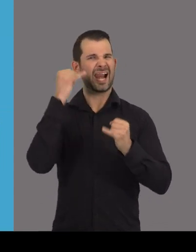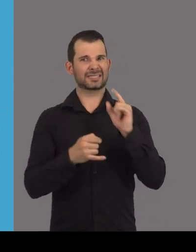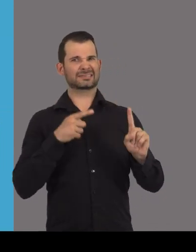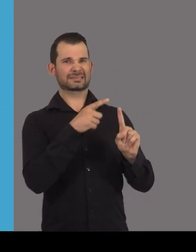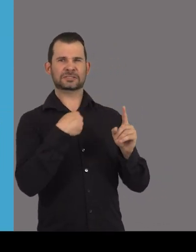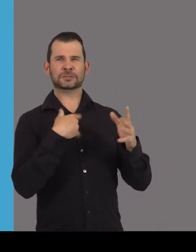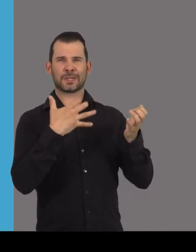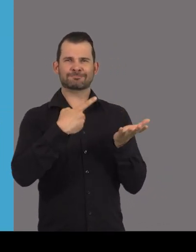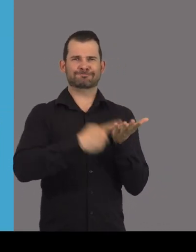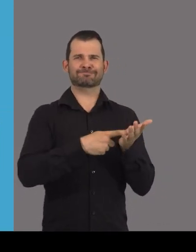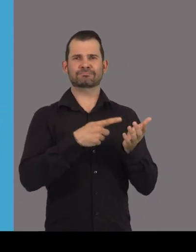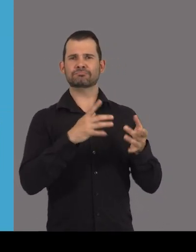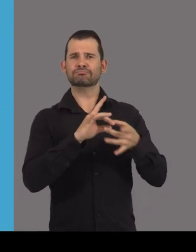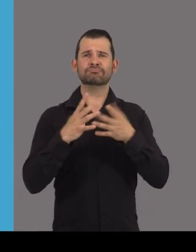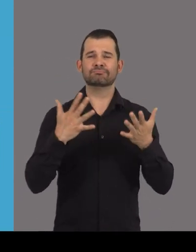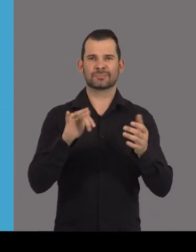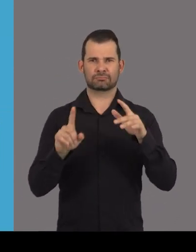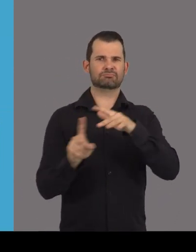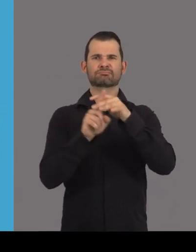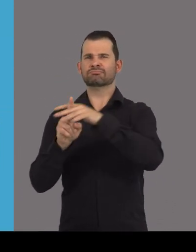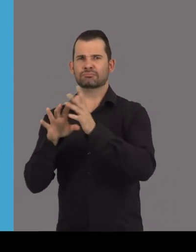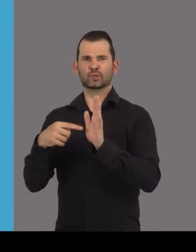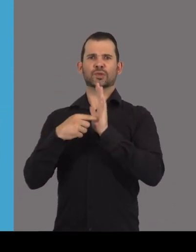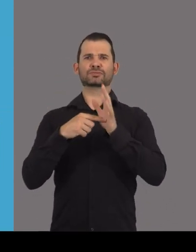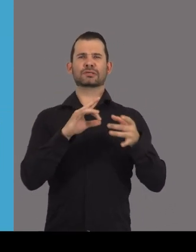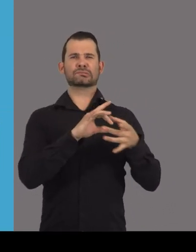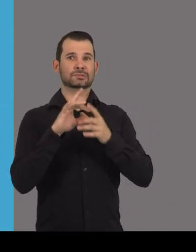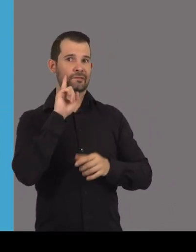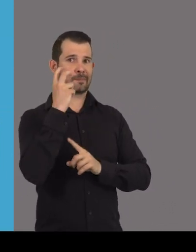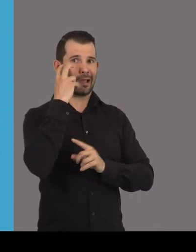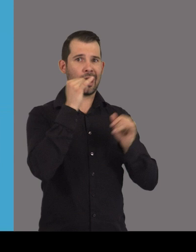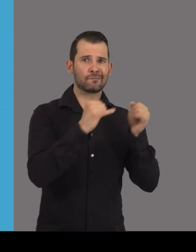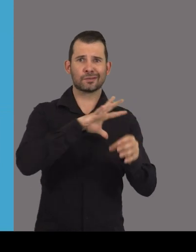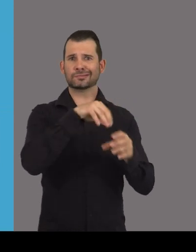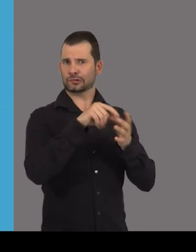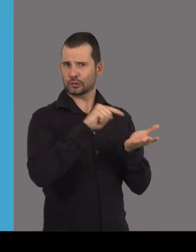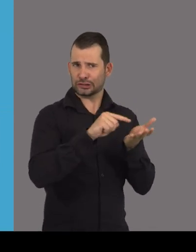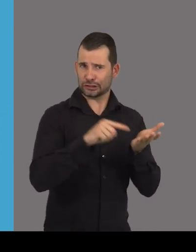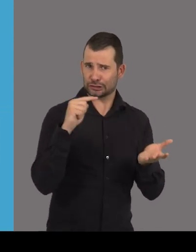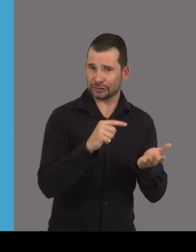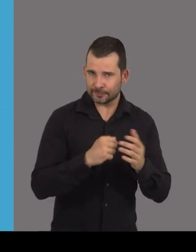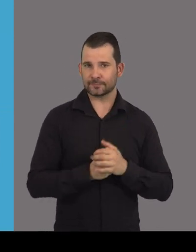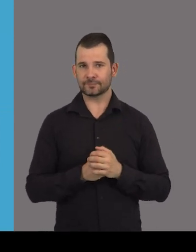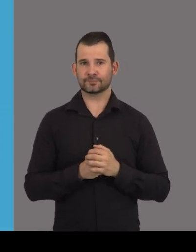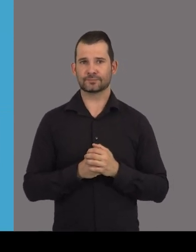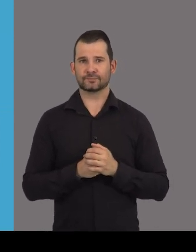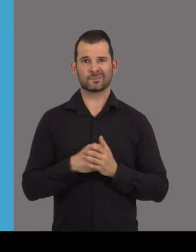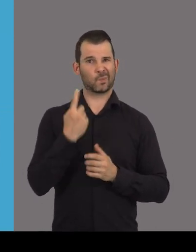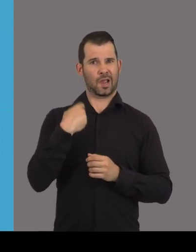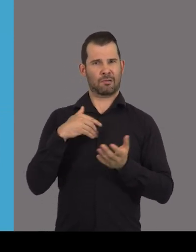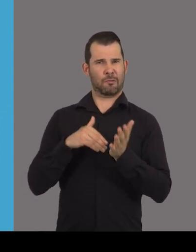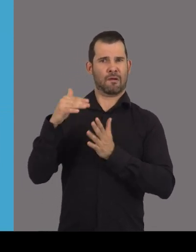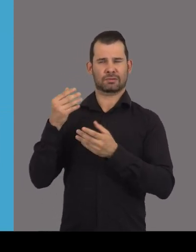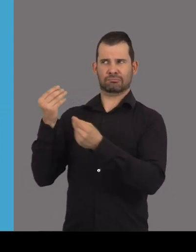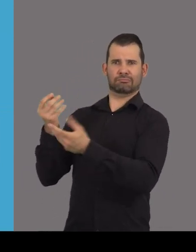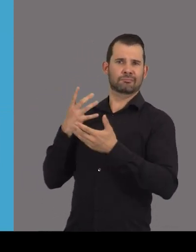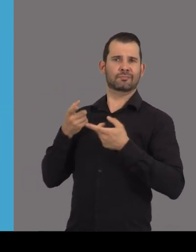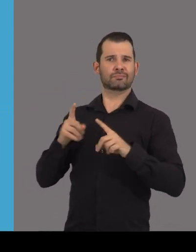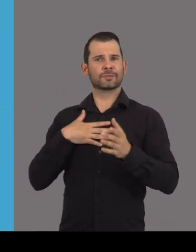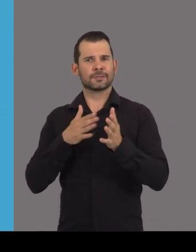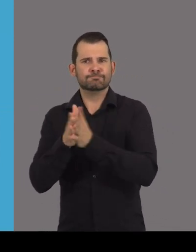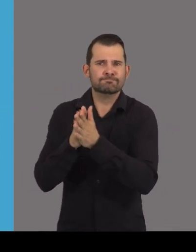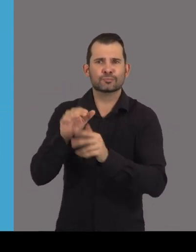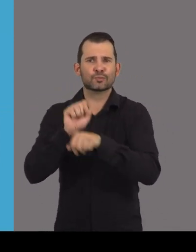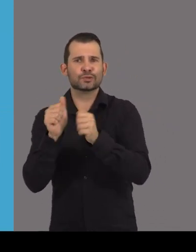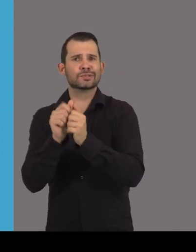One of the last things I wanted to touch on was the prevalence and representation of deafblind individuals in research. One thing